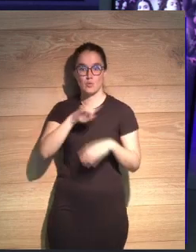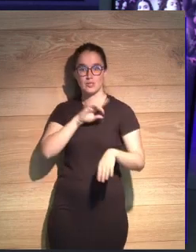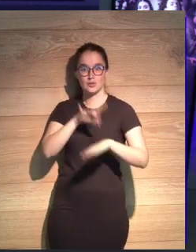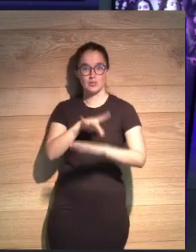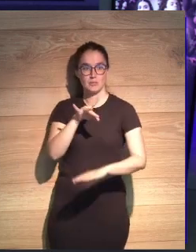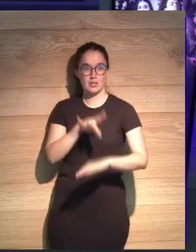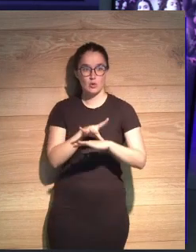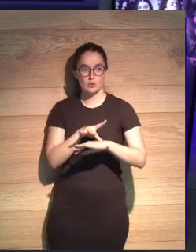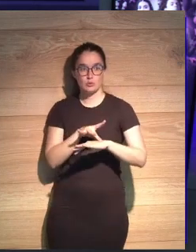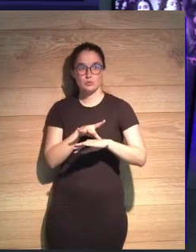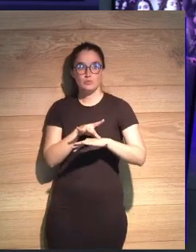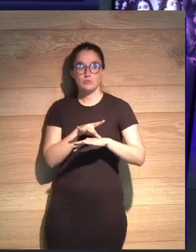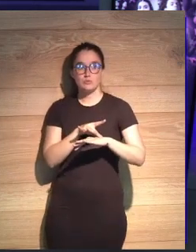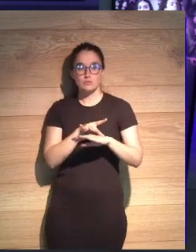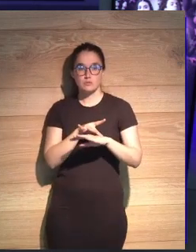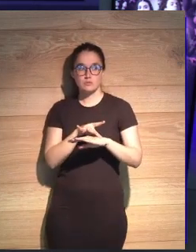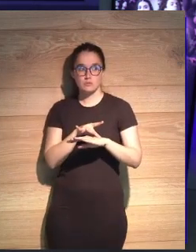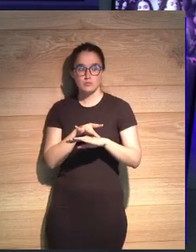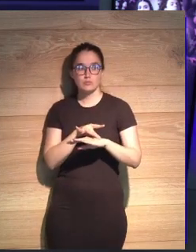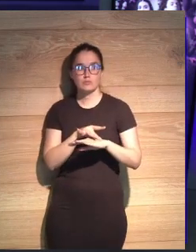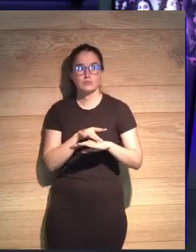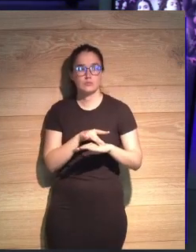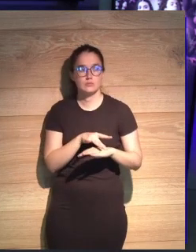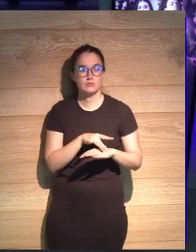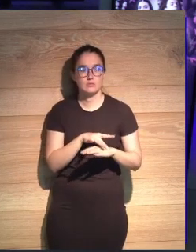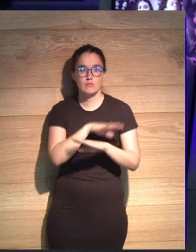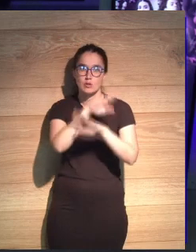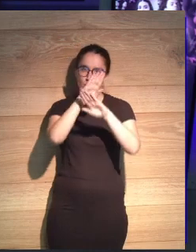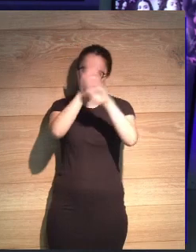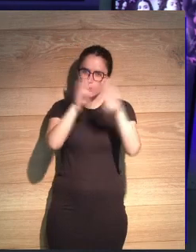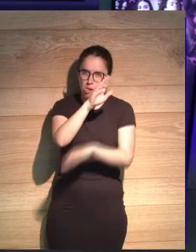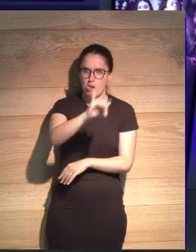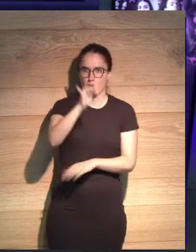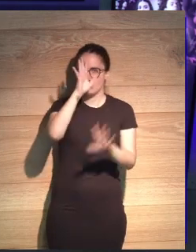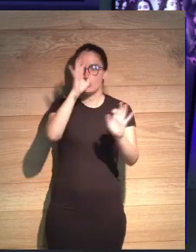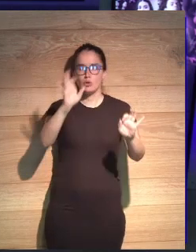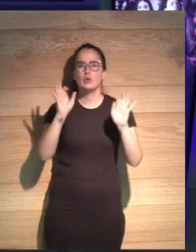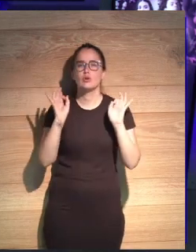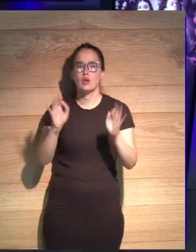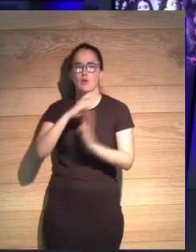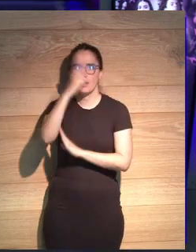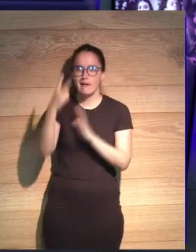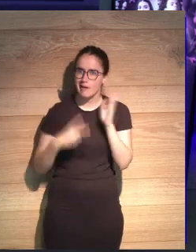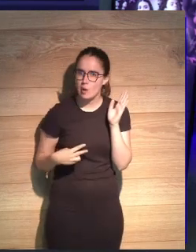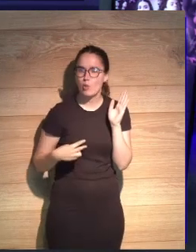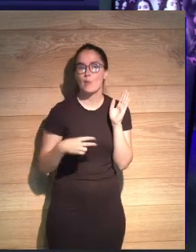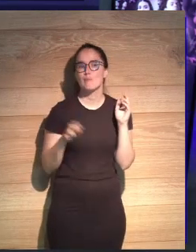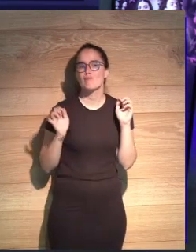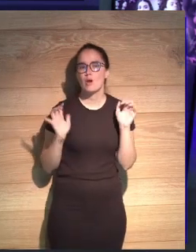As for training, our physicians, they have been